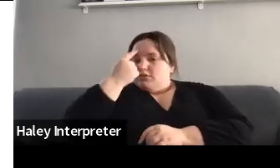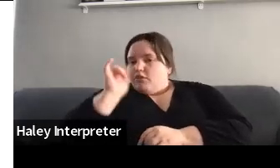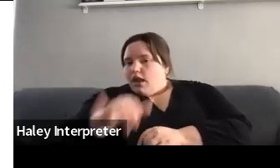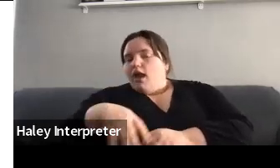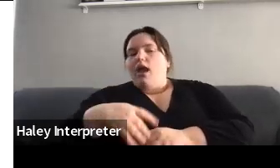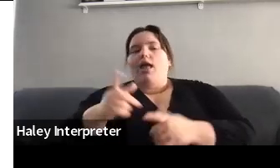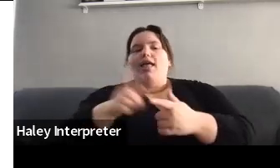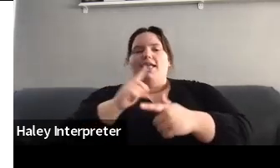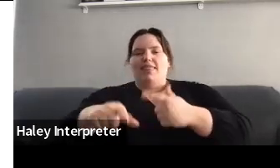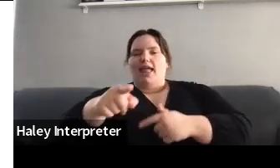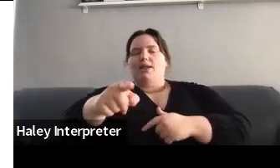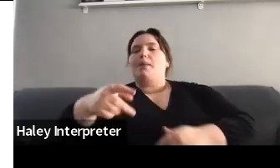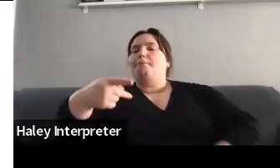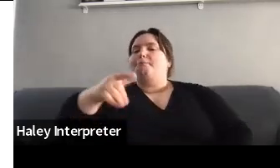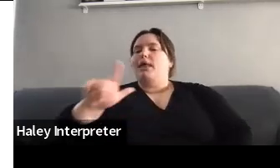pockets, if you're not aware,